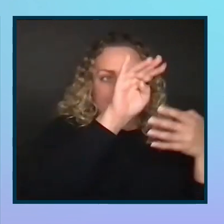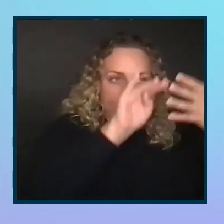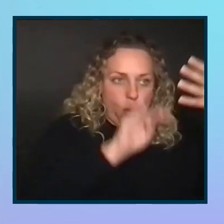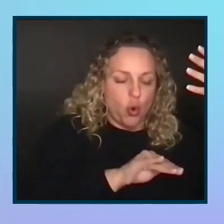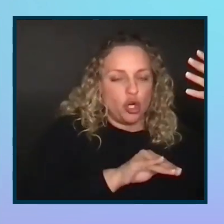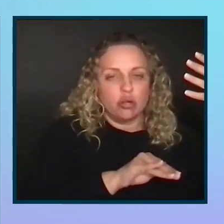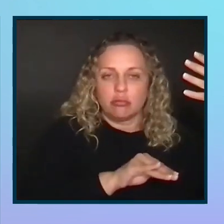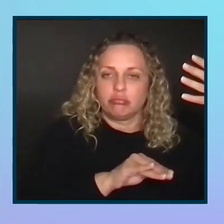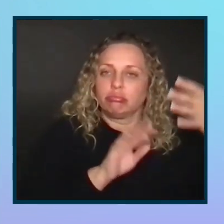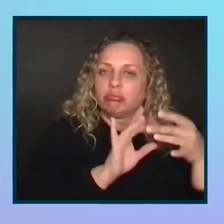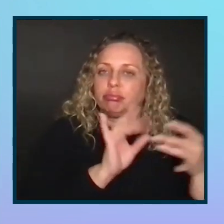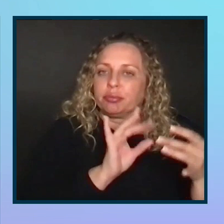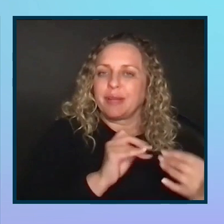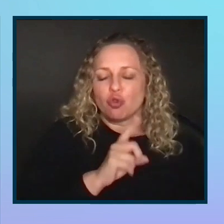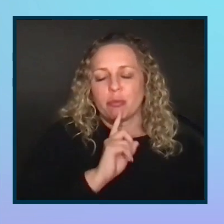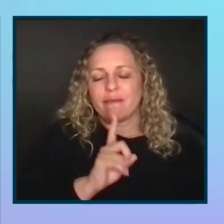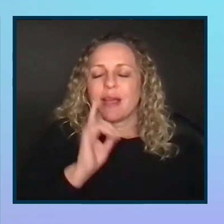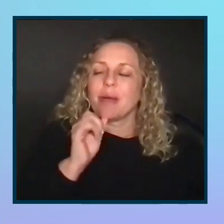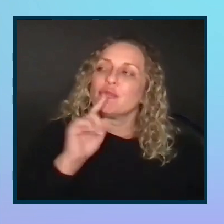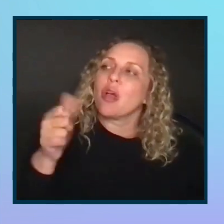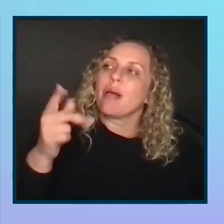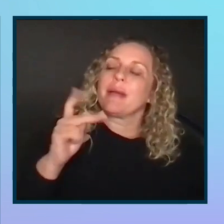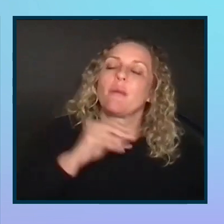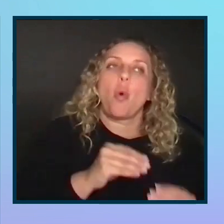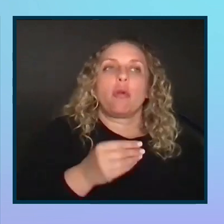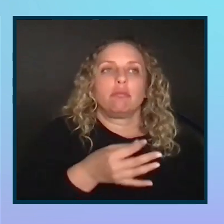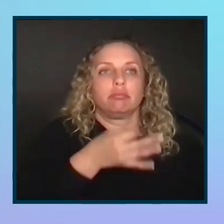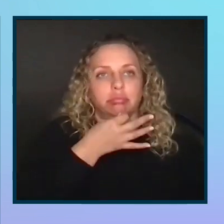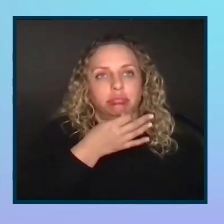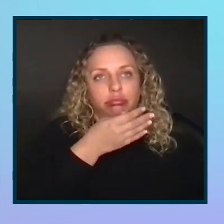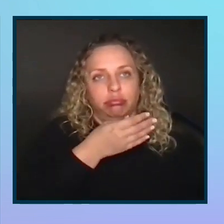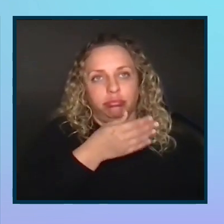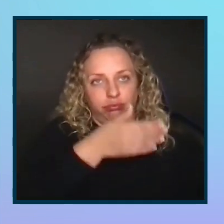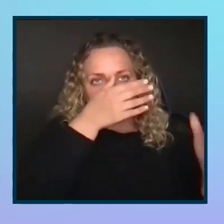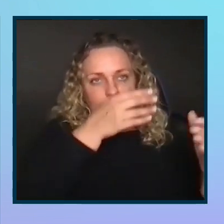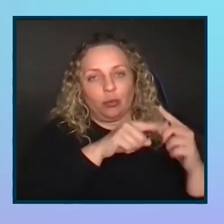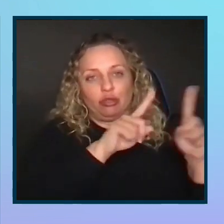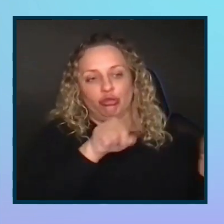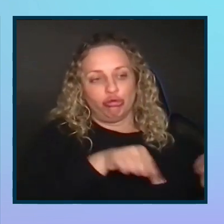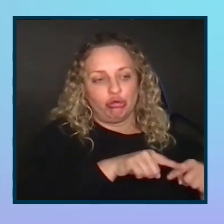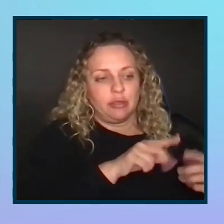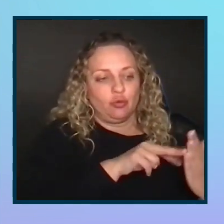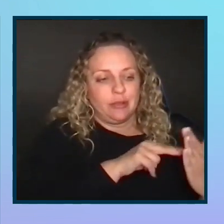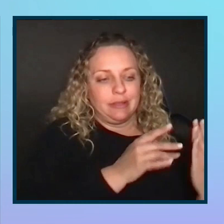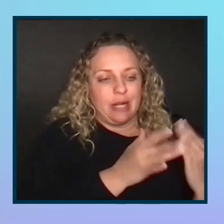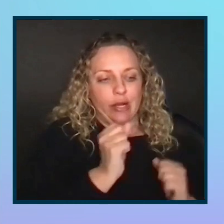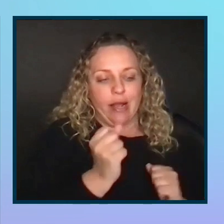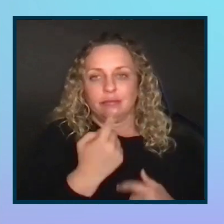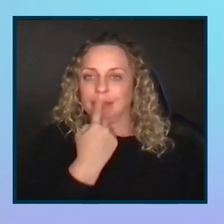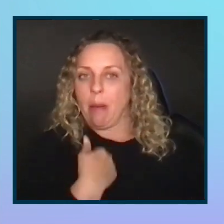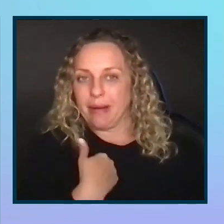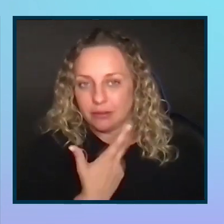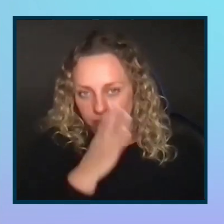fine. I'm sure somebody who's has more expertise in screen reader technology could front me, but from my experience,